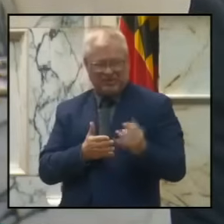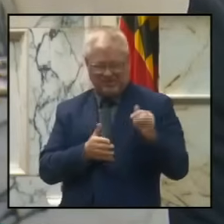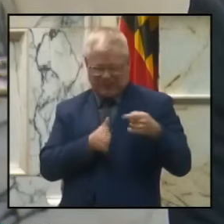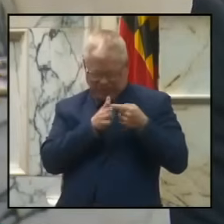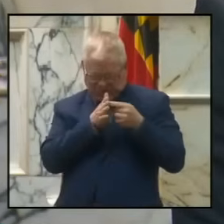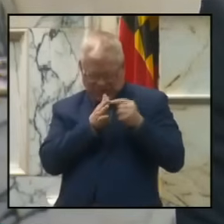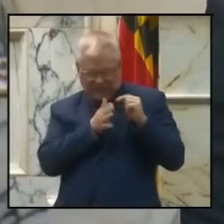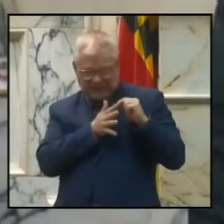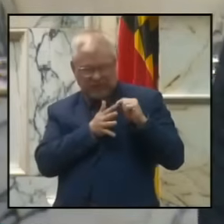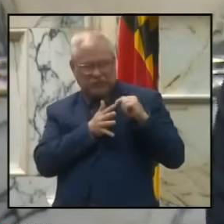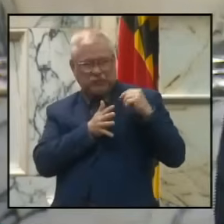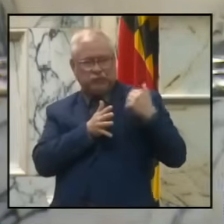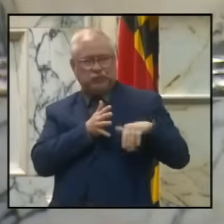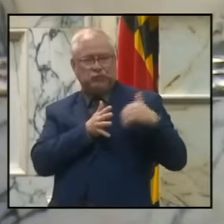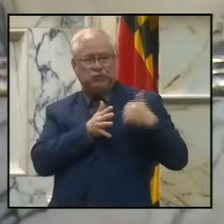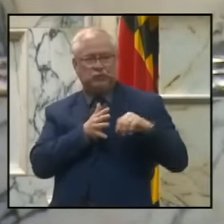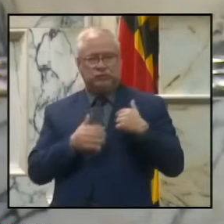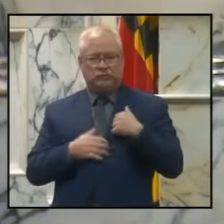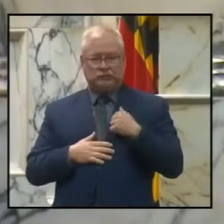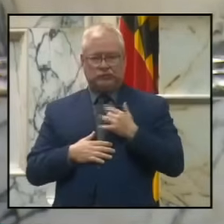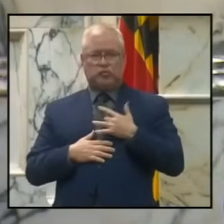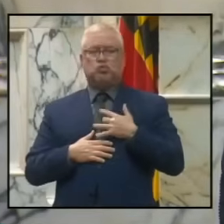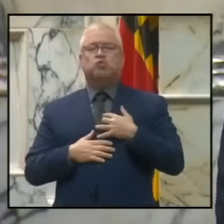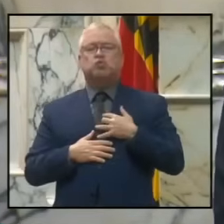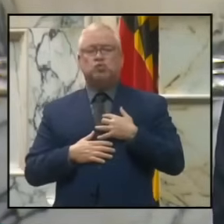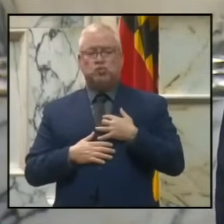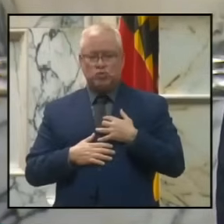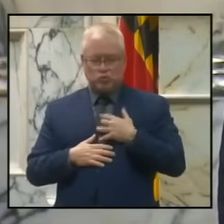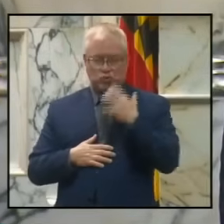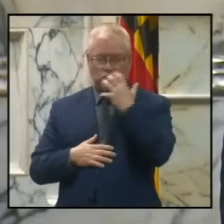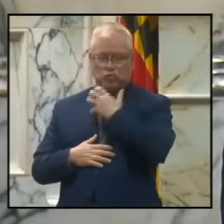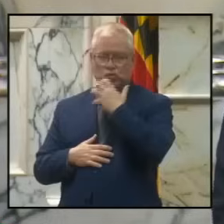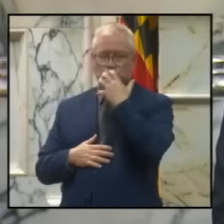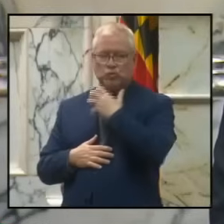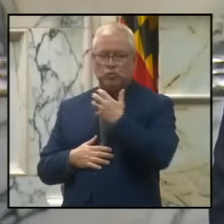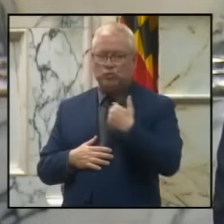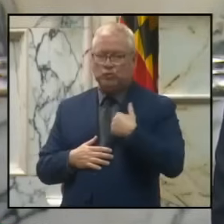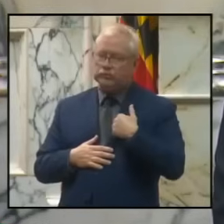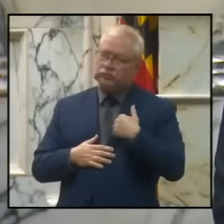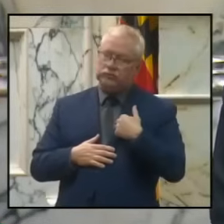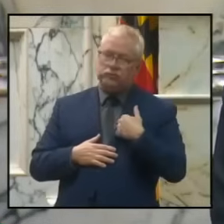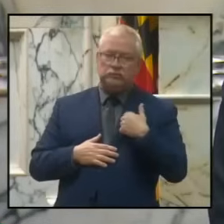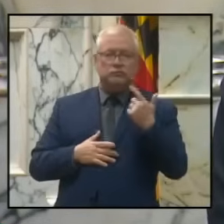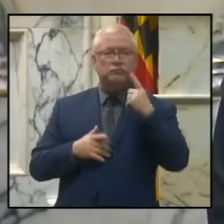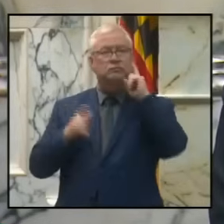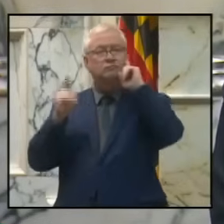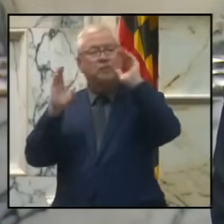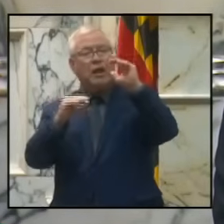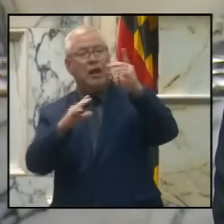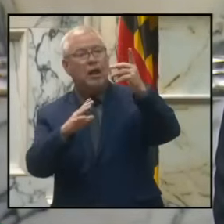most charitable expectations will be met with harsh realities.